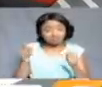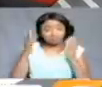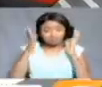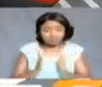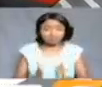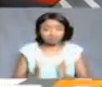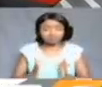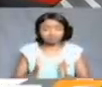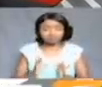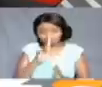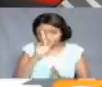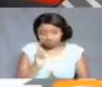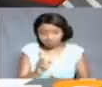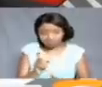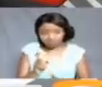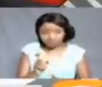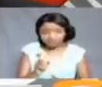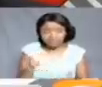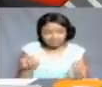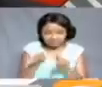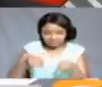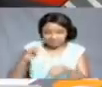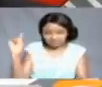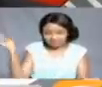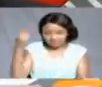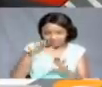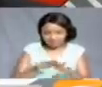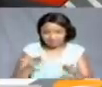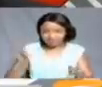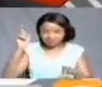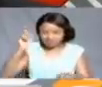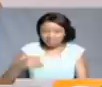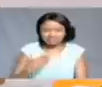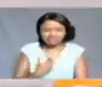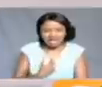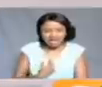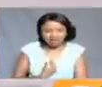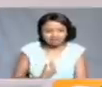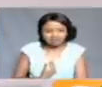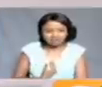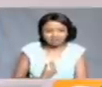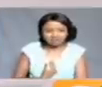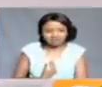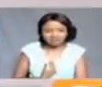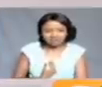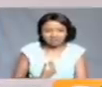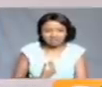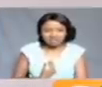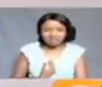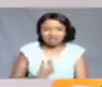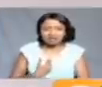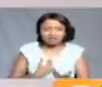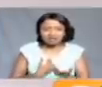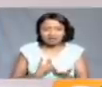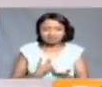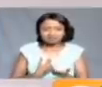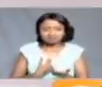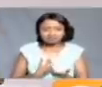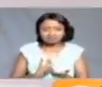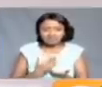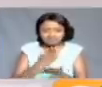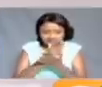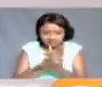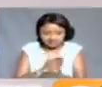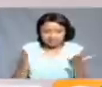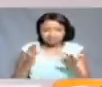and just like you mentioned, Chiki, it seems even in the Kenyan market, you have to have some larger or foundational thing that